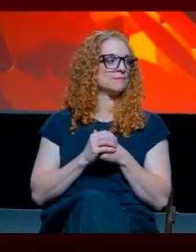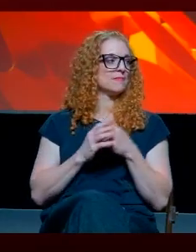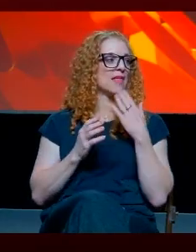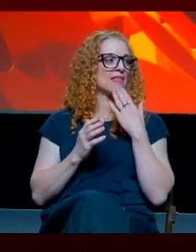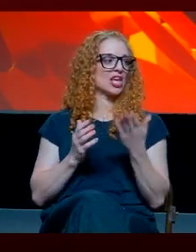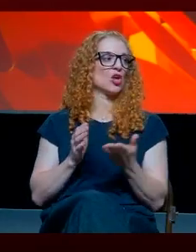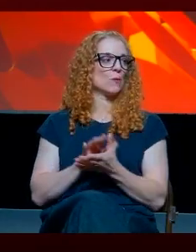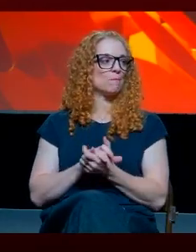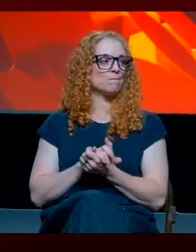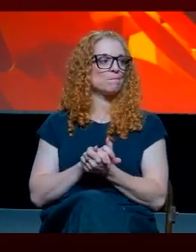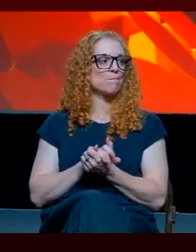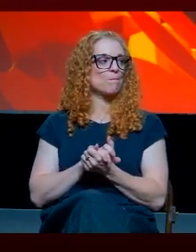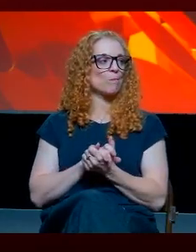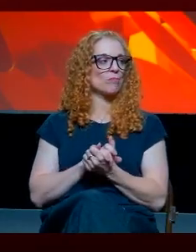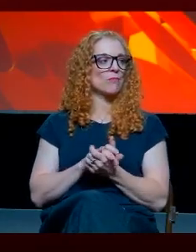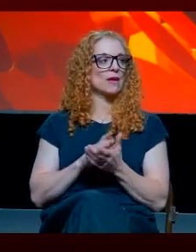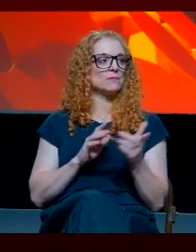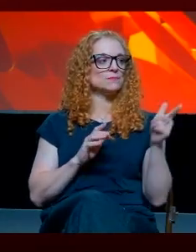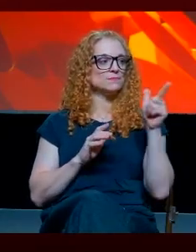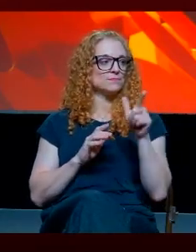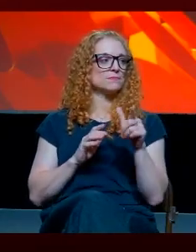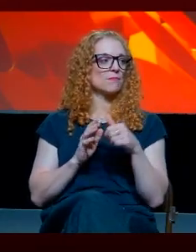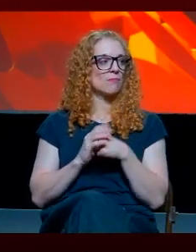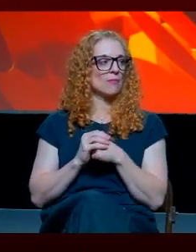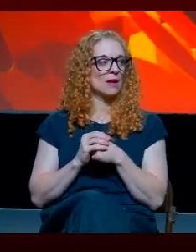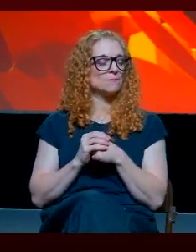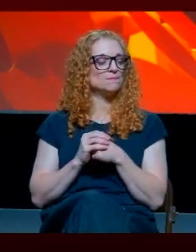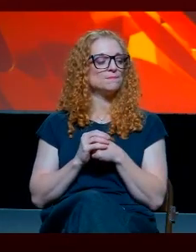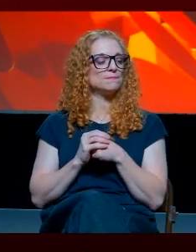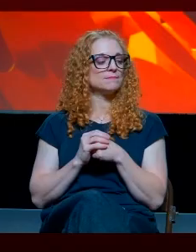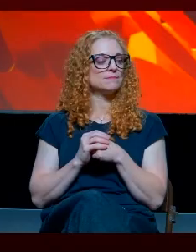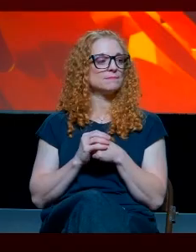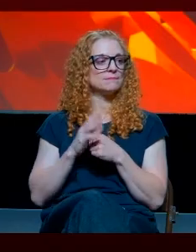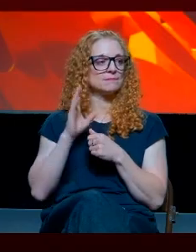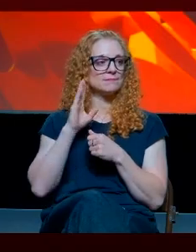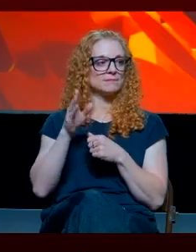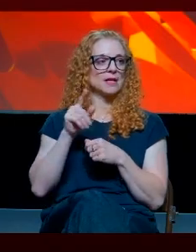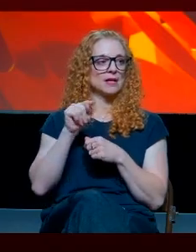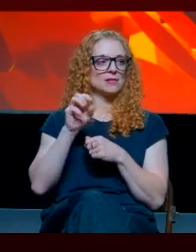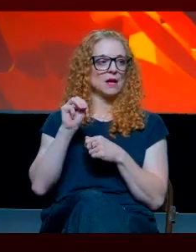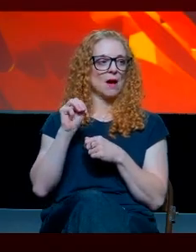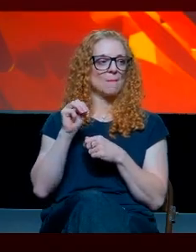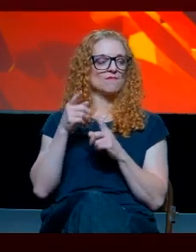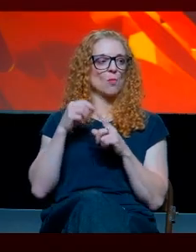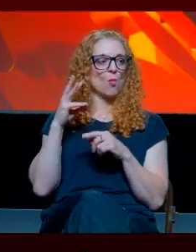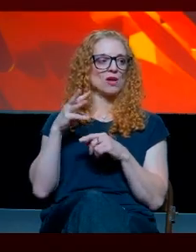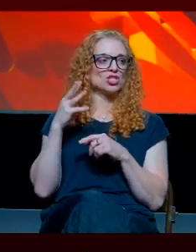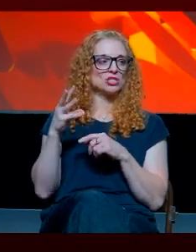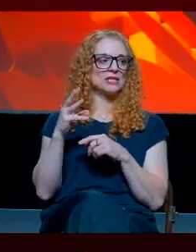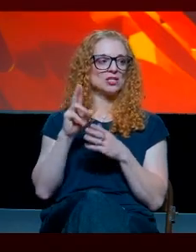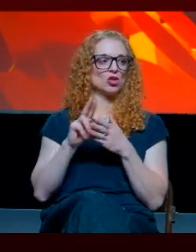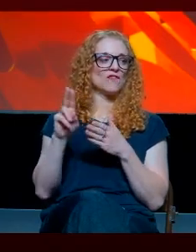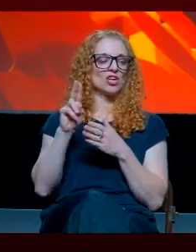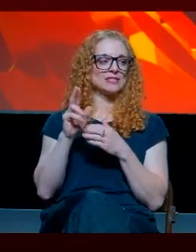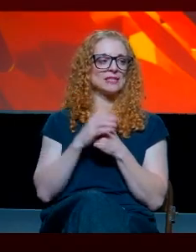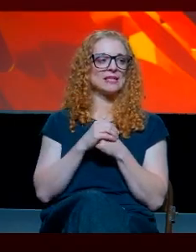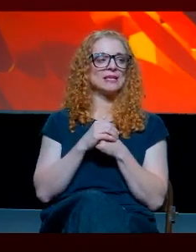you. Okay, let's go to the center. Hi, Tom Marseille with Washington and Lee University.